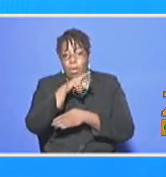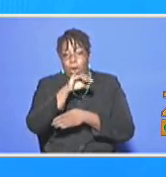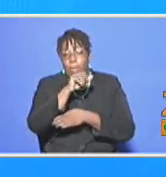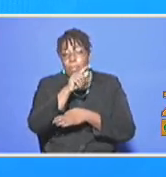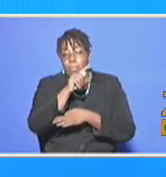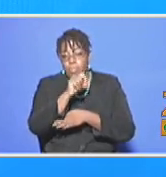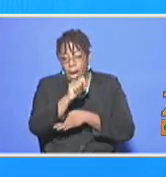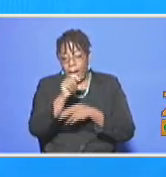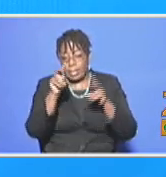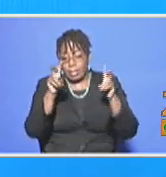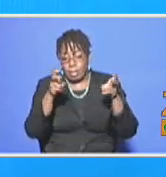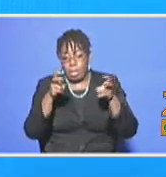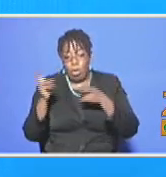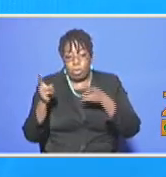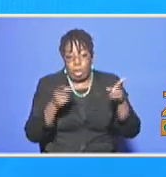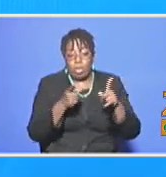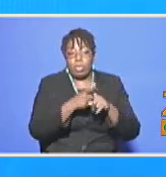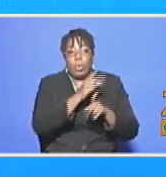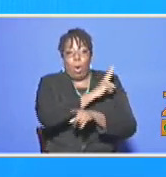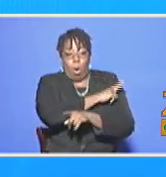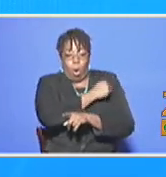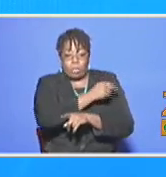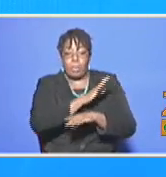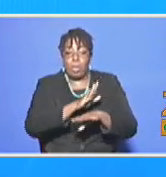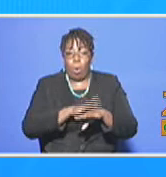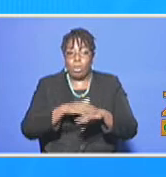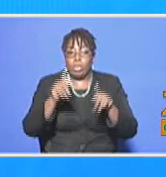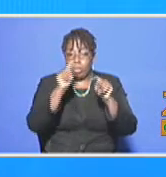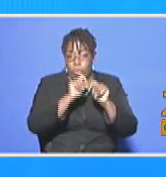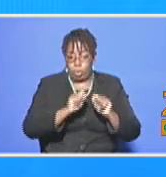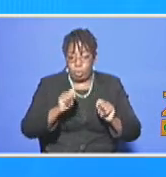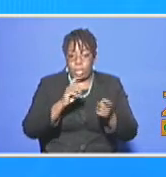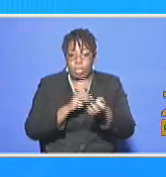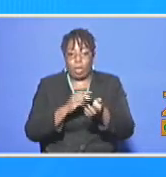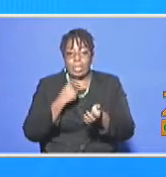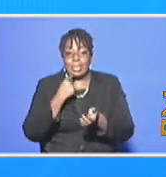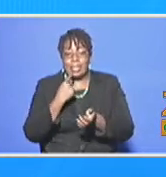known, was rushed to hospital on Tuesday. Davis